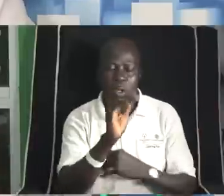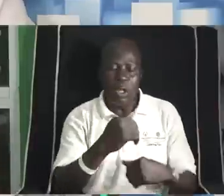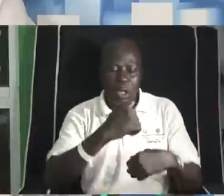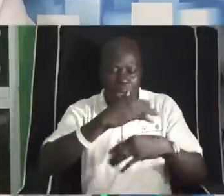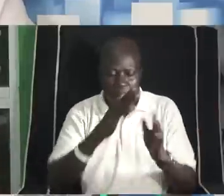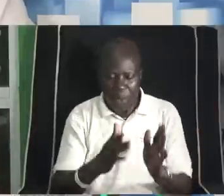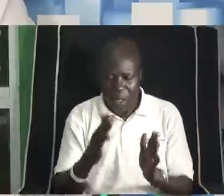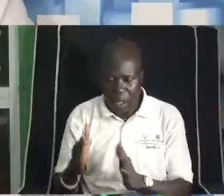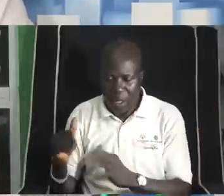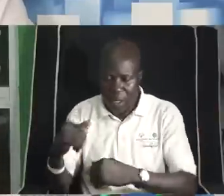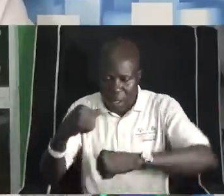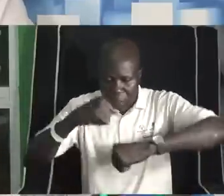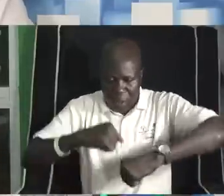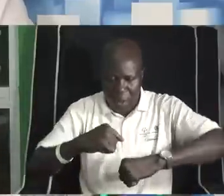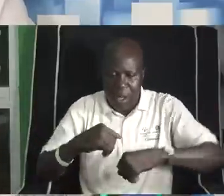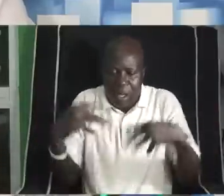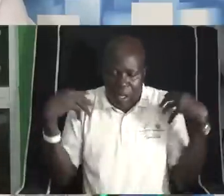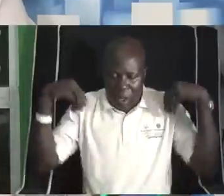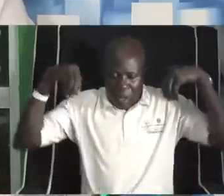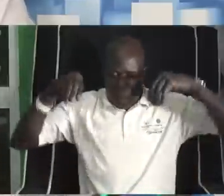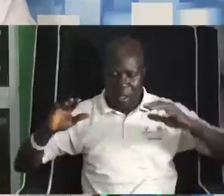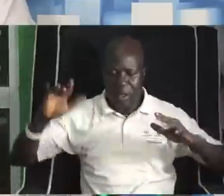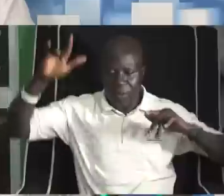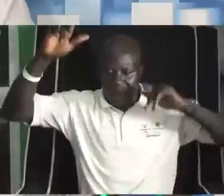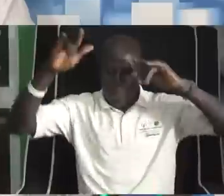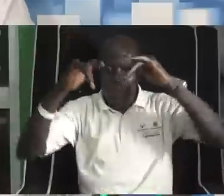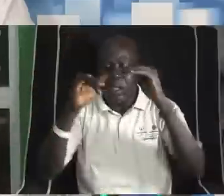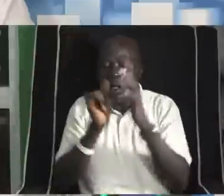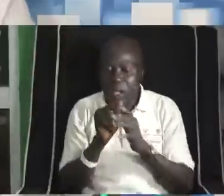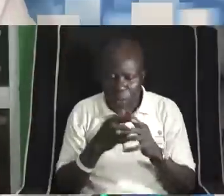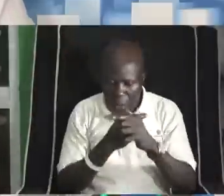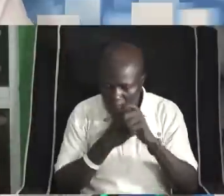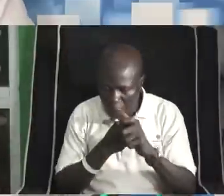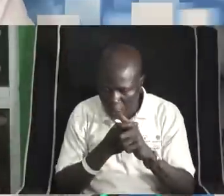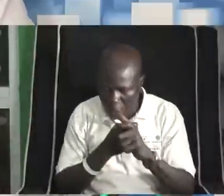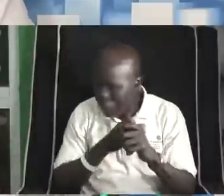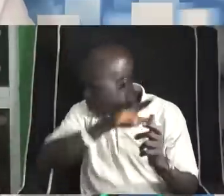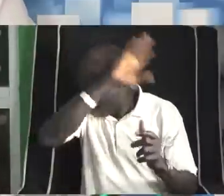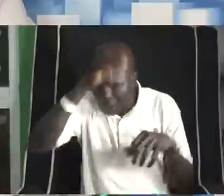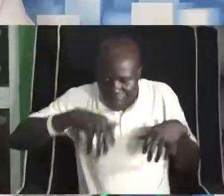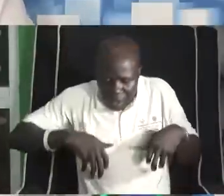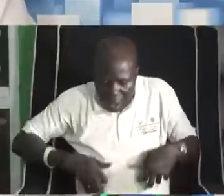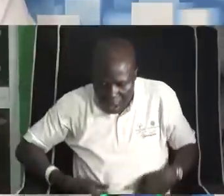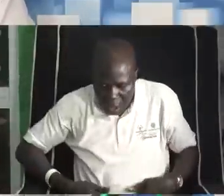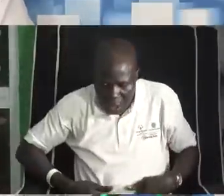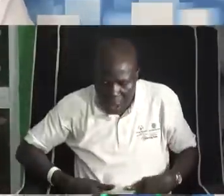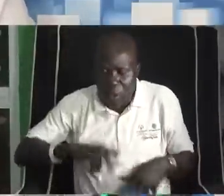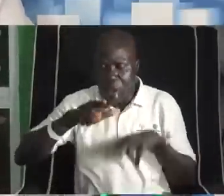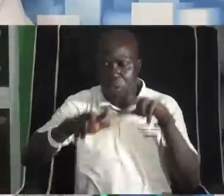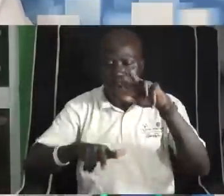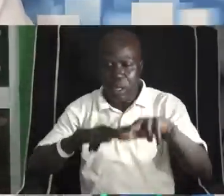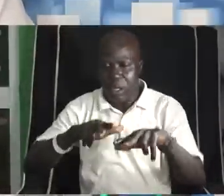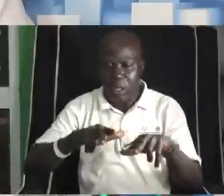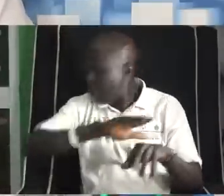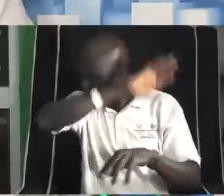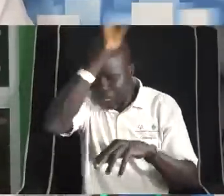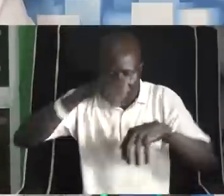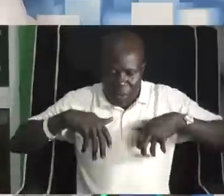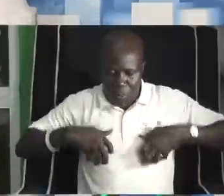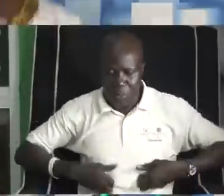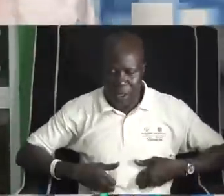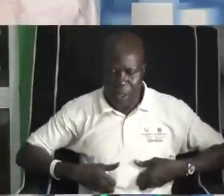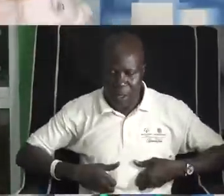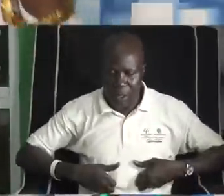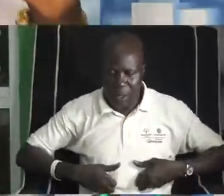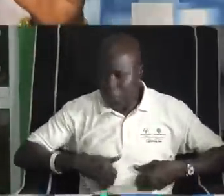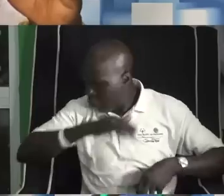wọn ṣe wọn ò fi yẹ gòkè bíìdì wọn ò sáré kí yóò sì rẹ wọn wọn ò rìn ààrẹ kí yóò sì mú wọn.